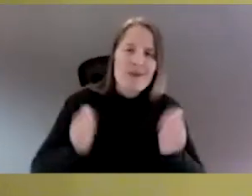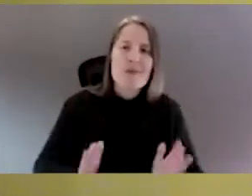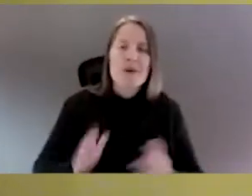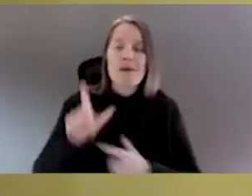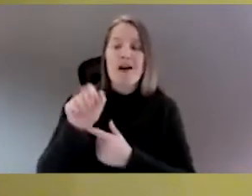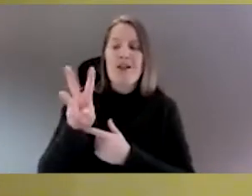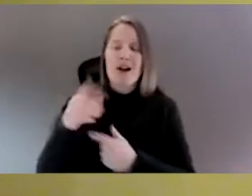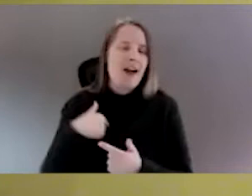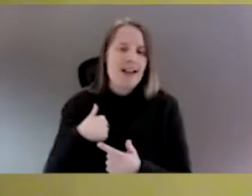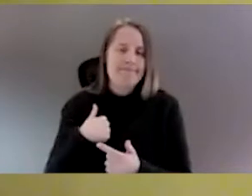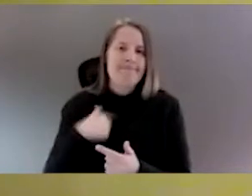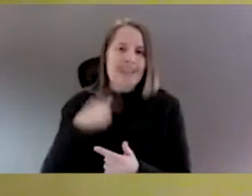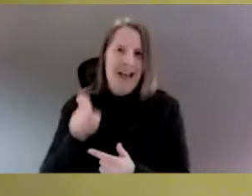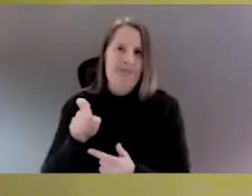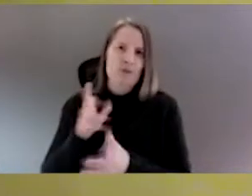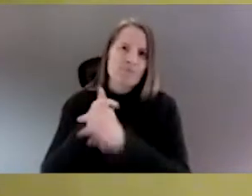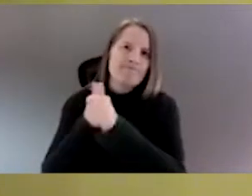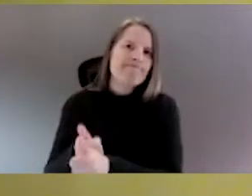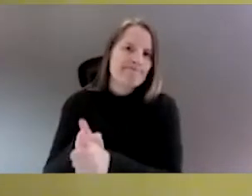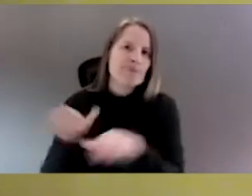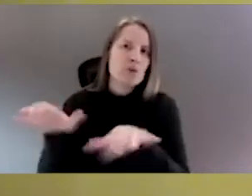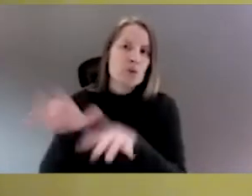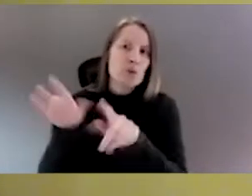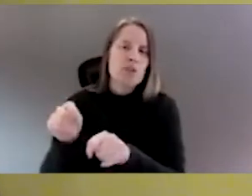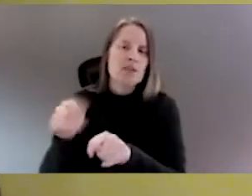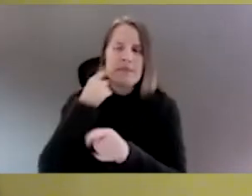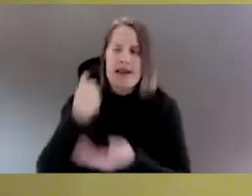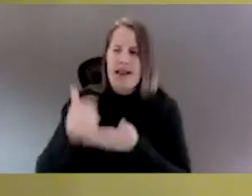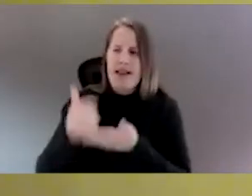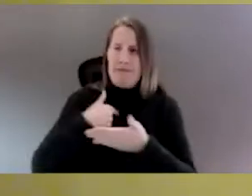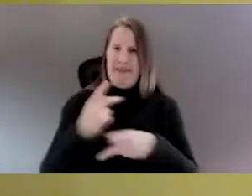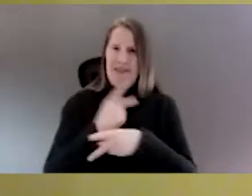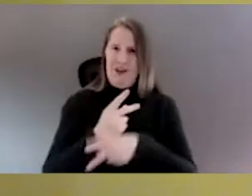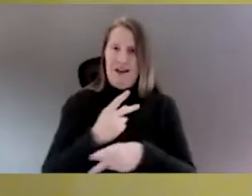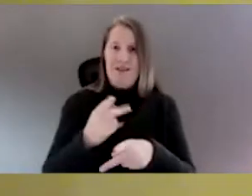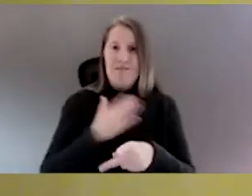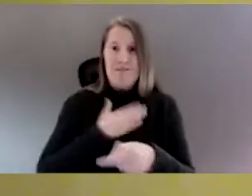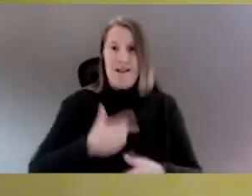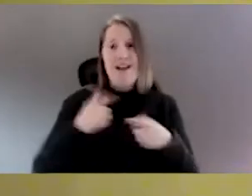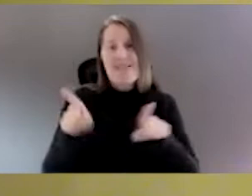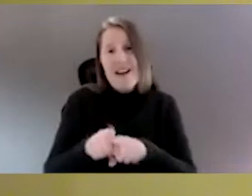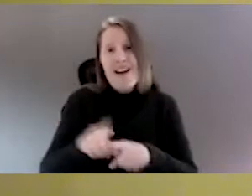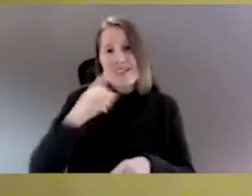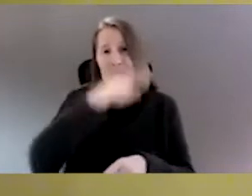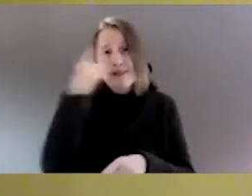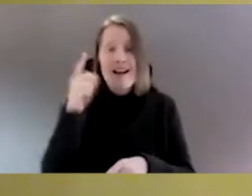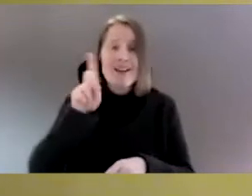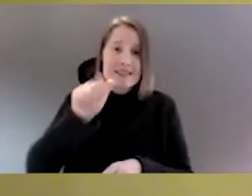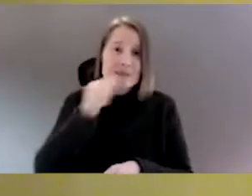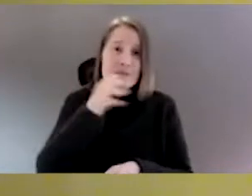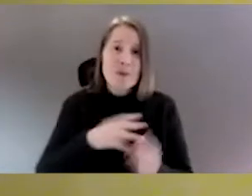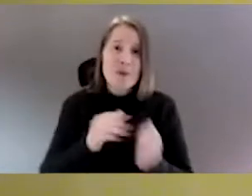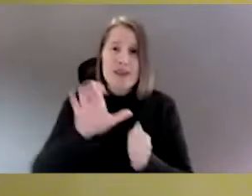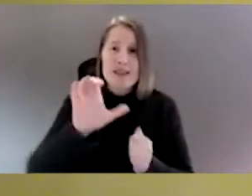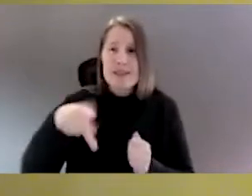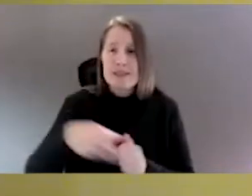do in order to help me navigate my life as a Black disabled woman with cerebral palsy. I wanted to learn how to advocate